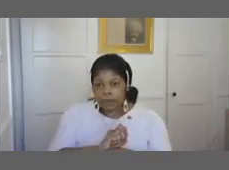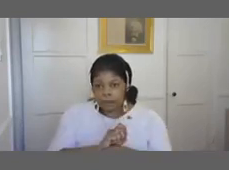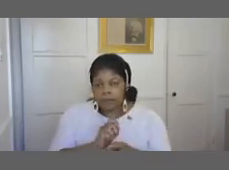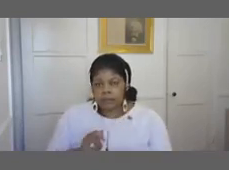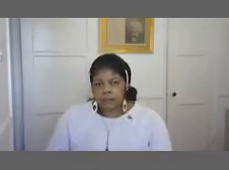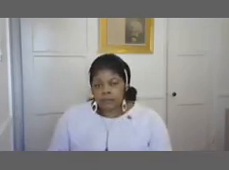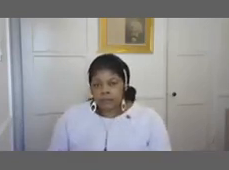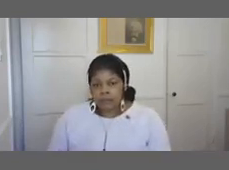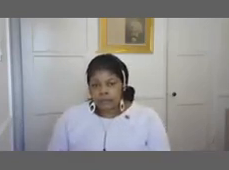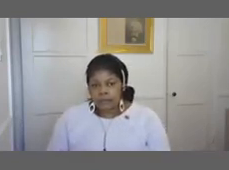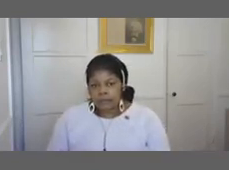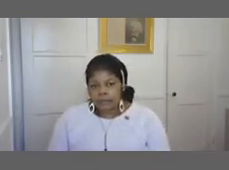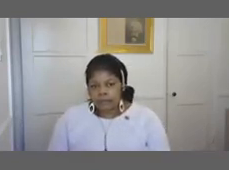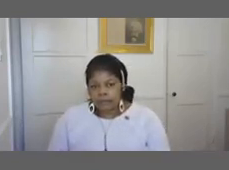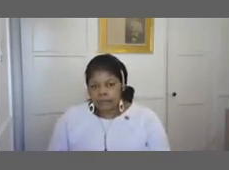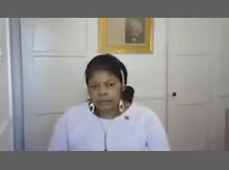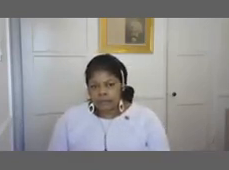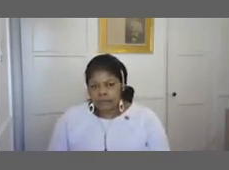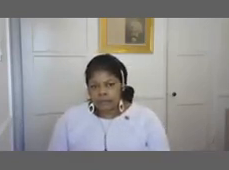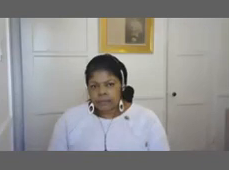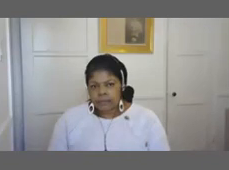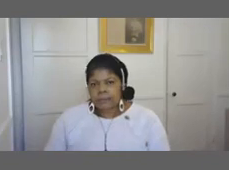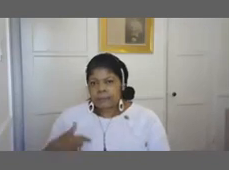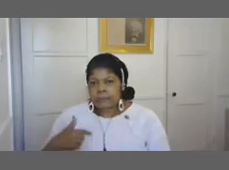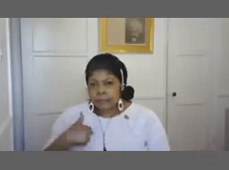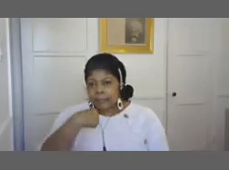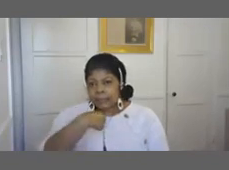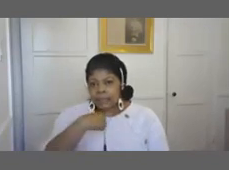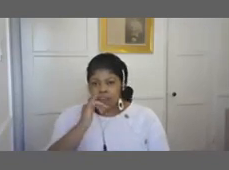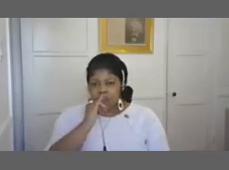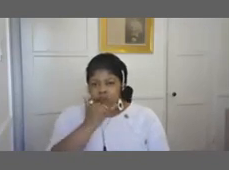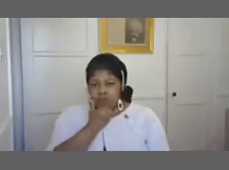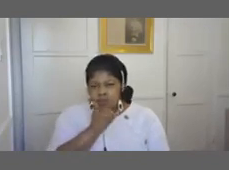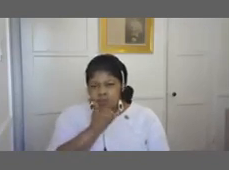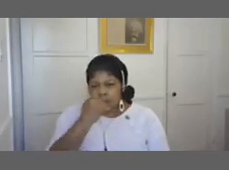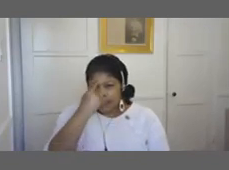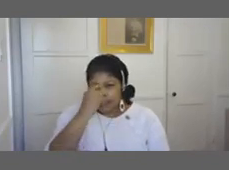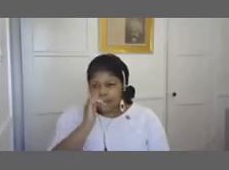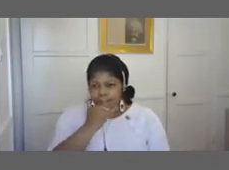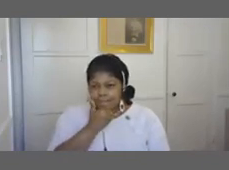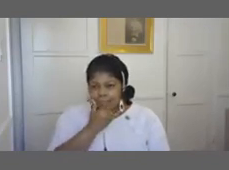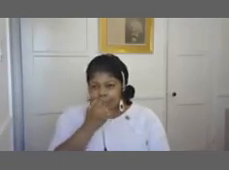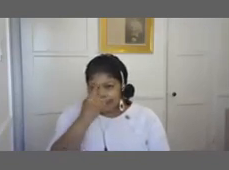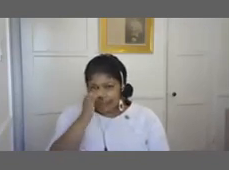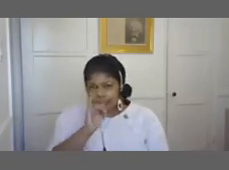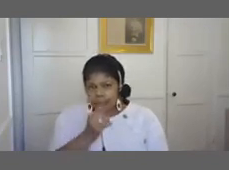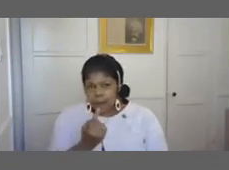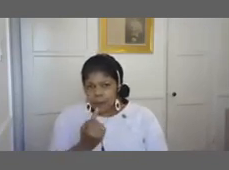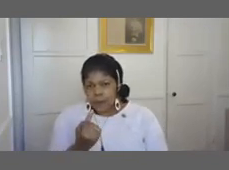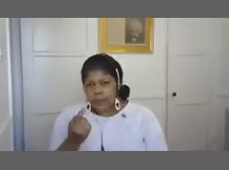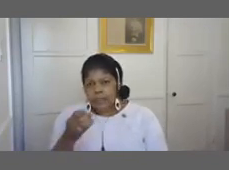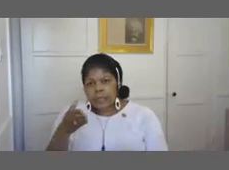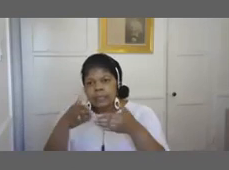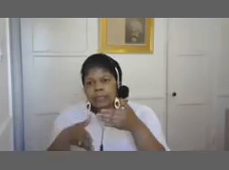Okay. So I goofed. I think this one at the end is supposed to be the